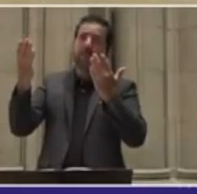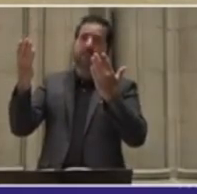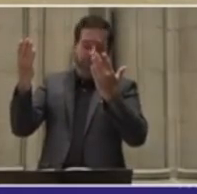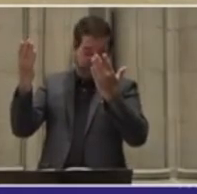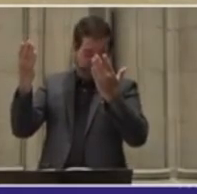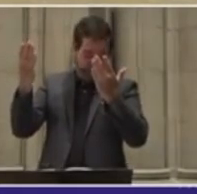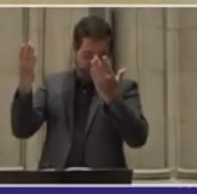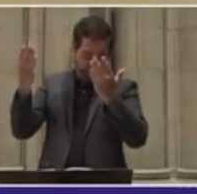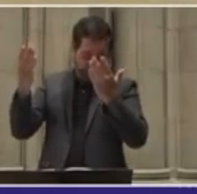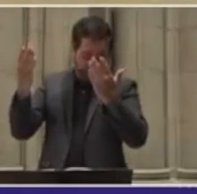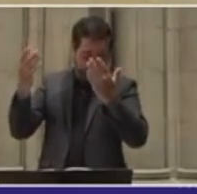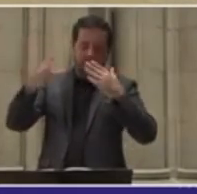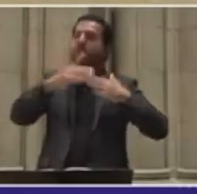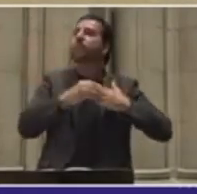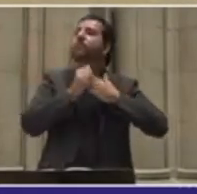Jesus to